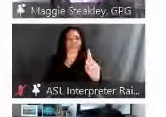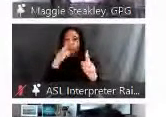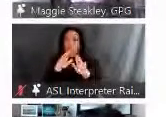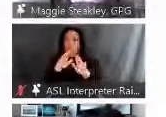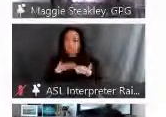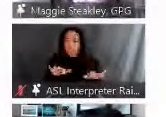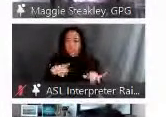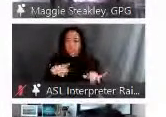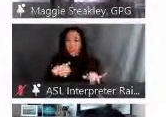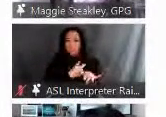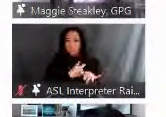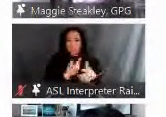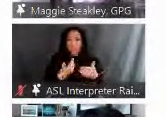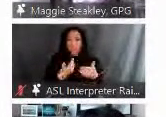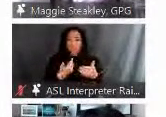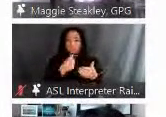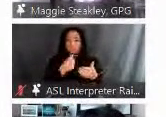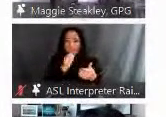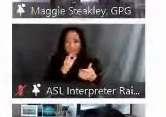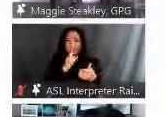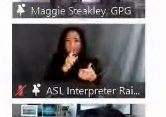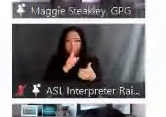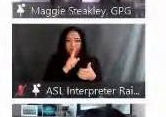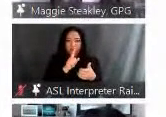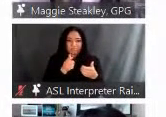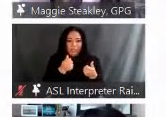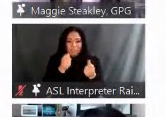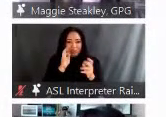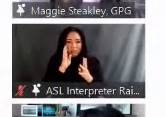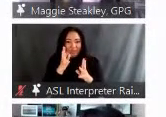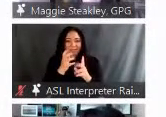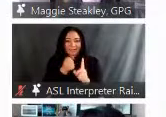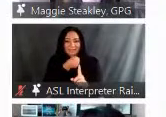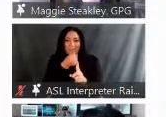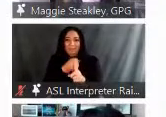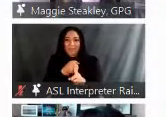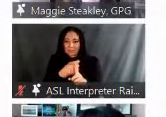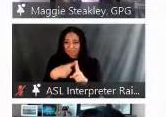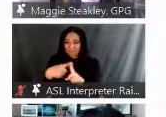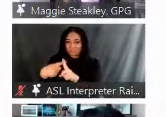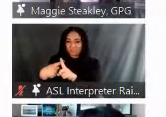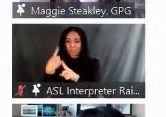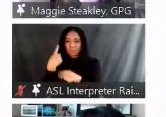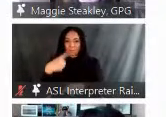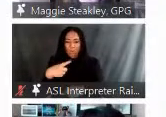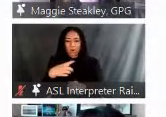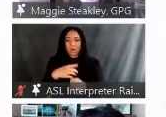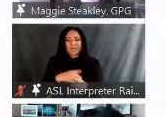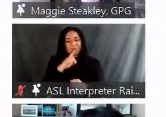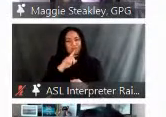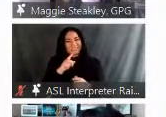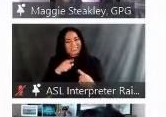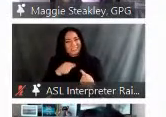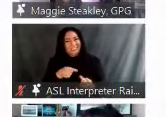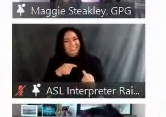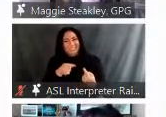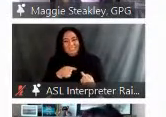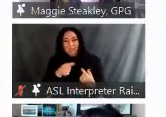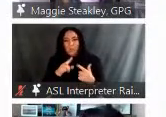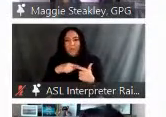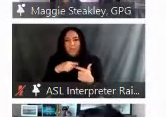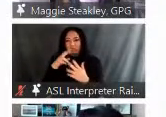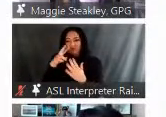we're seeking to create these impacts for. And I really struggle a little bit when I read